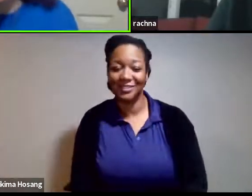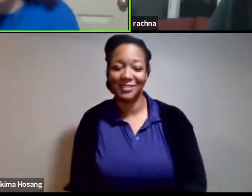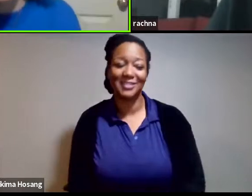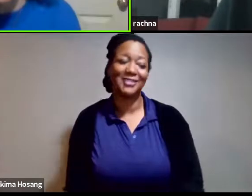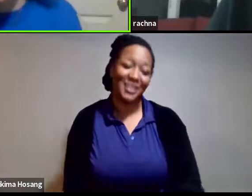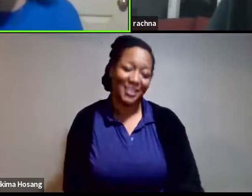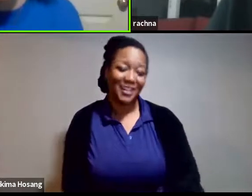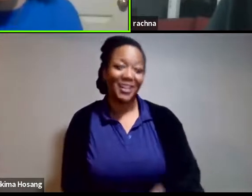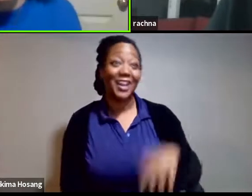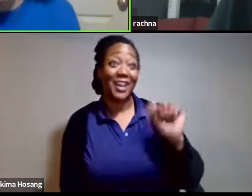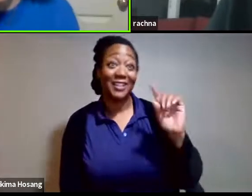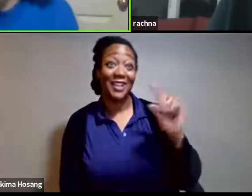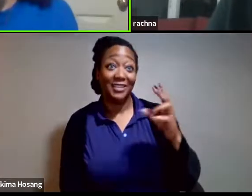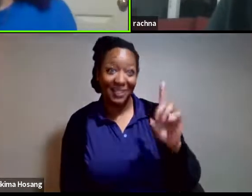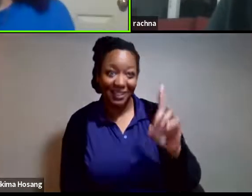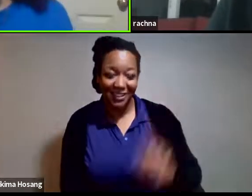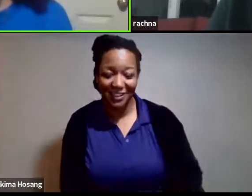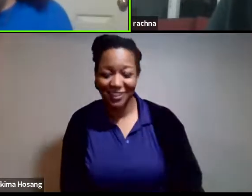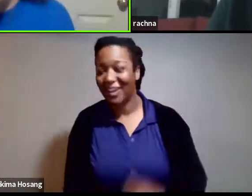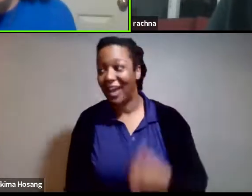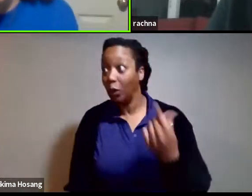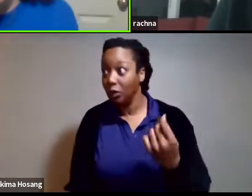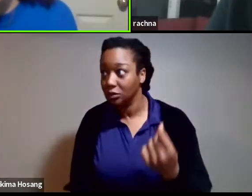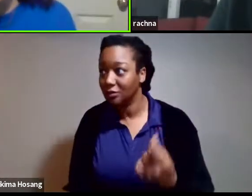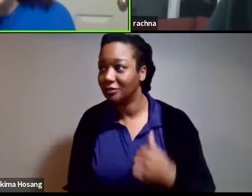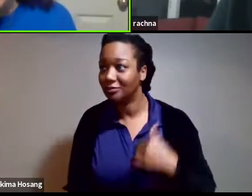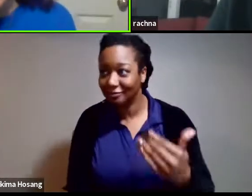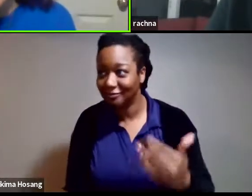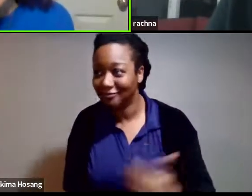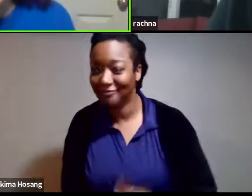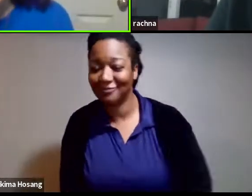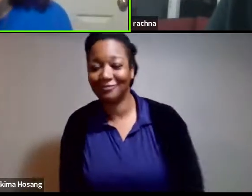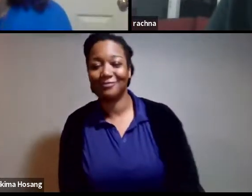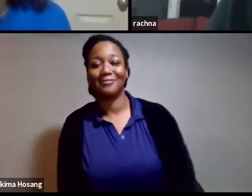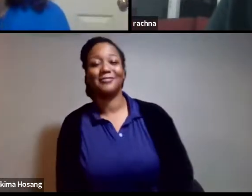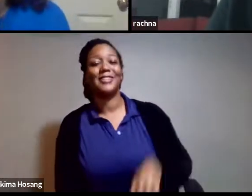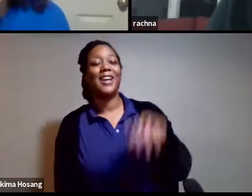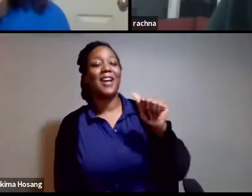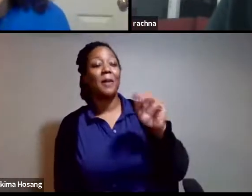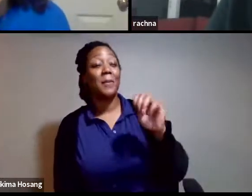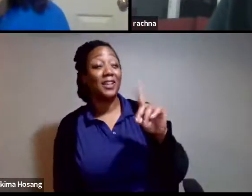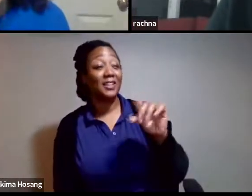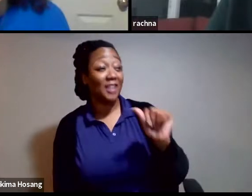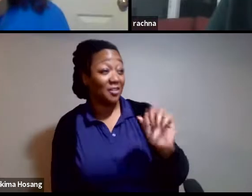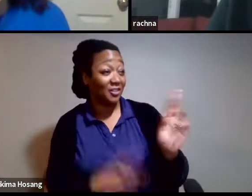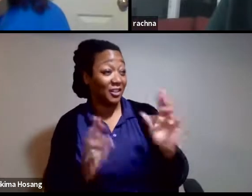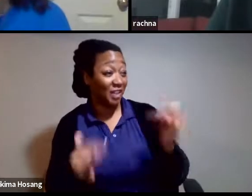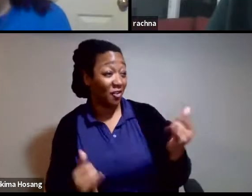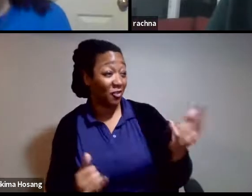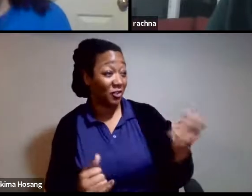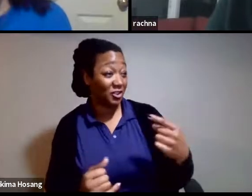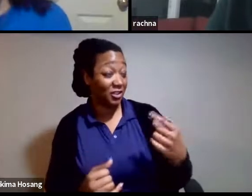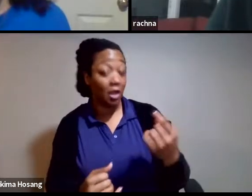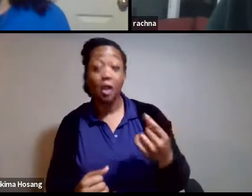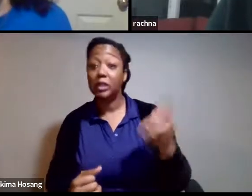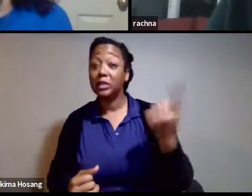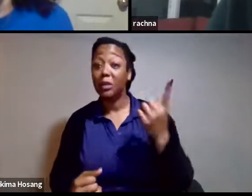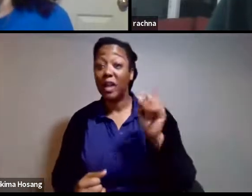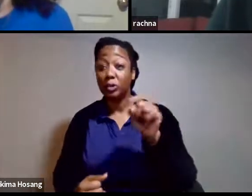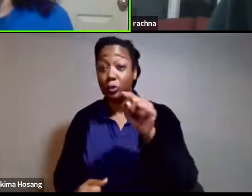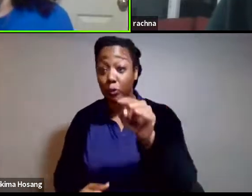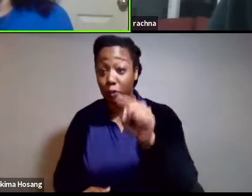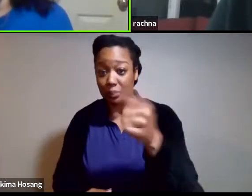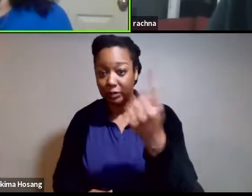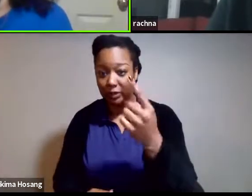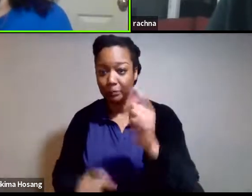ADHD. There you go. I went. Amanda, do you have a question there for us? One just came into you. I think you should see.